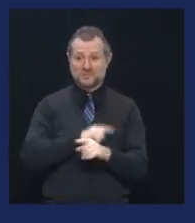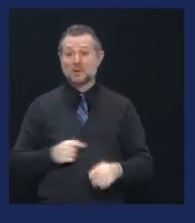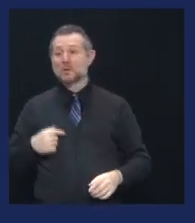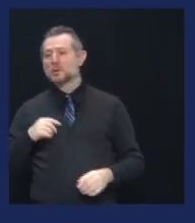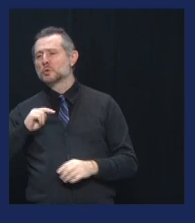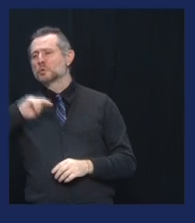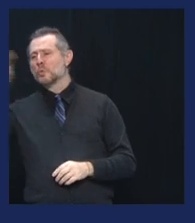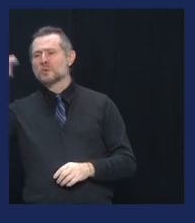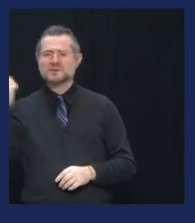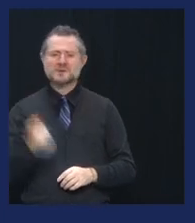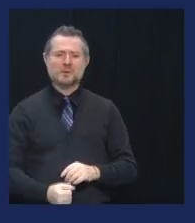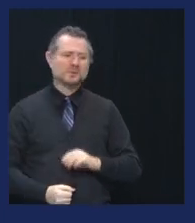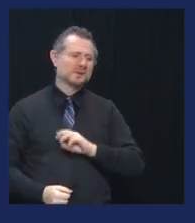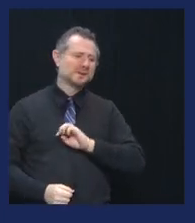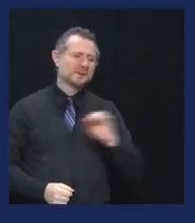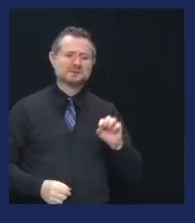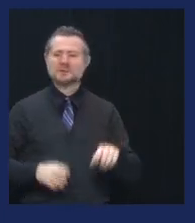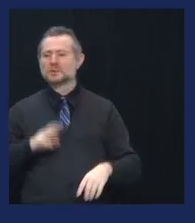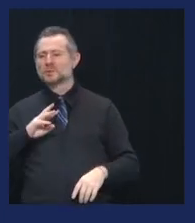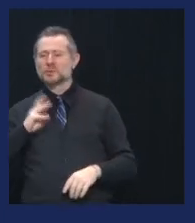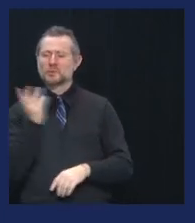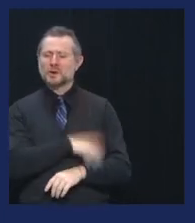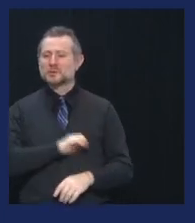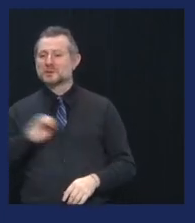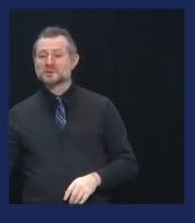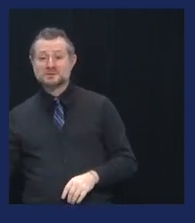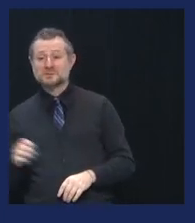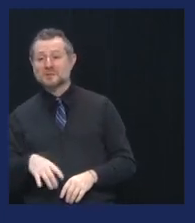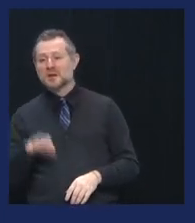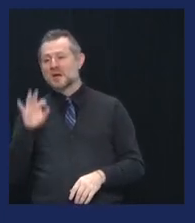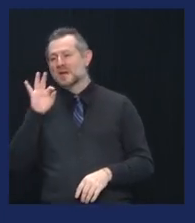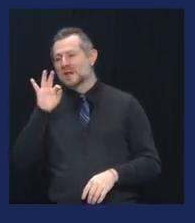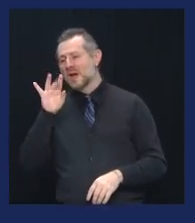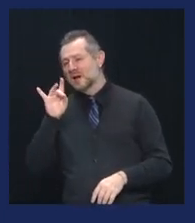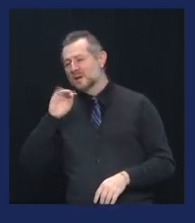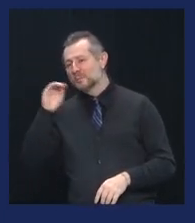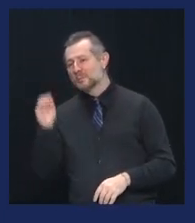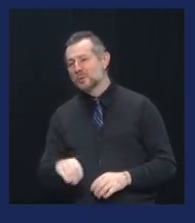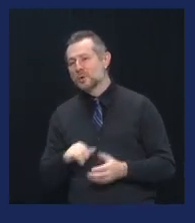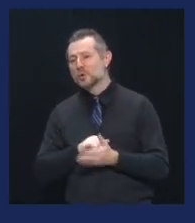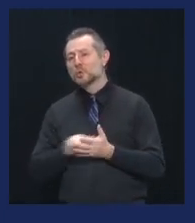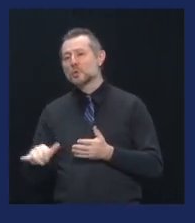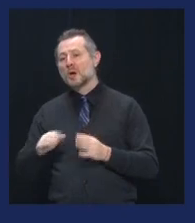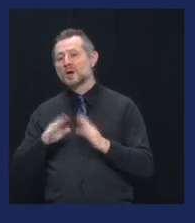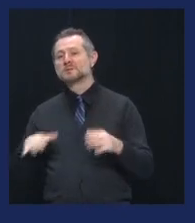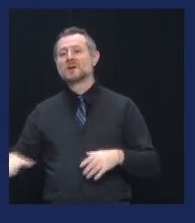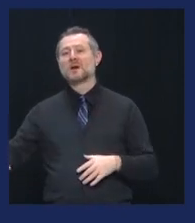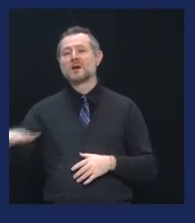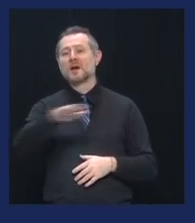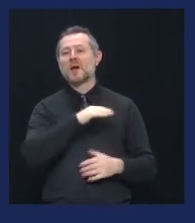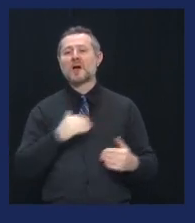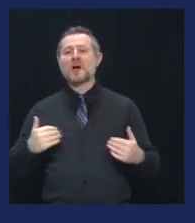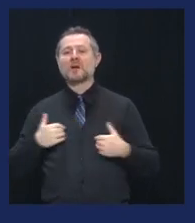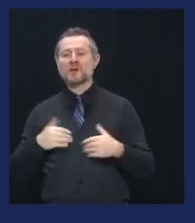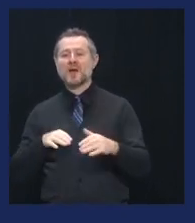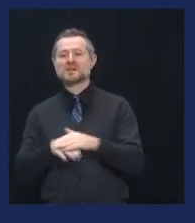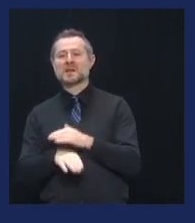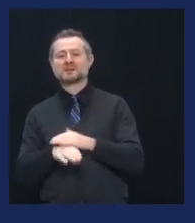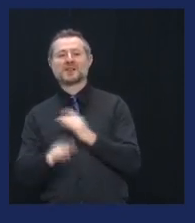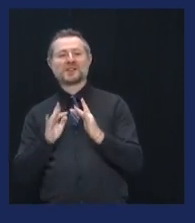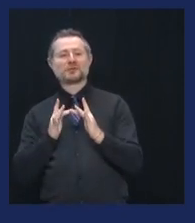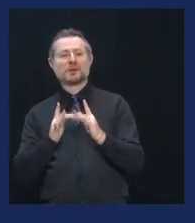state, approximately 98% of New York homes now have access to broadband.